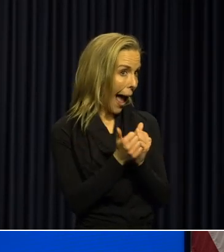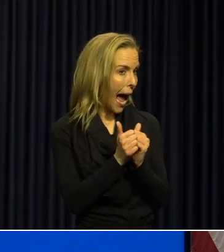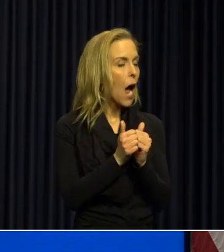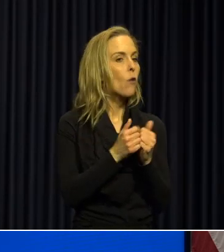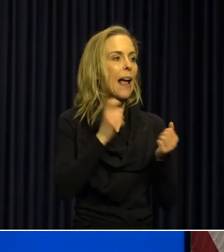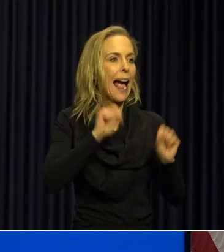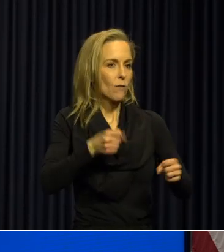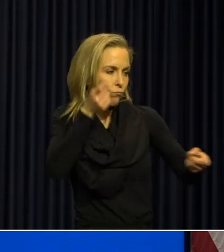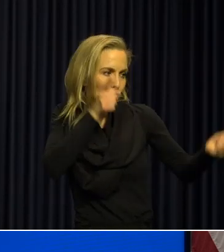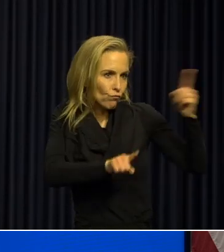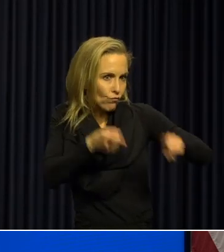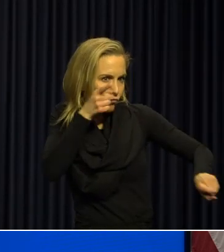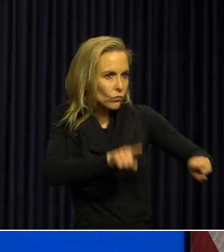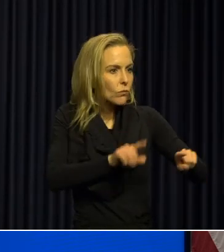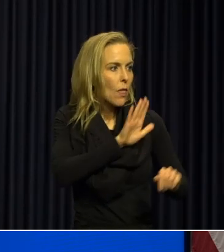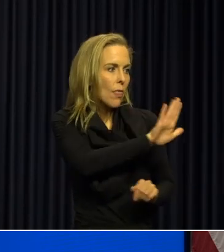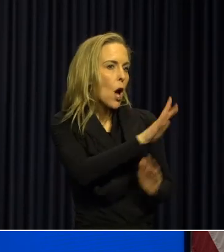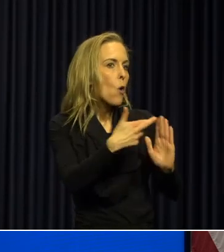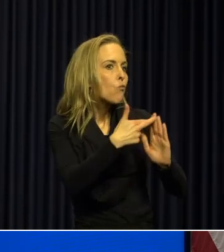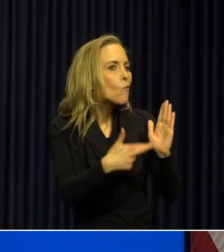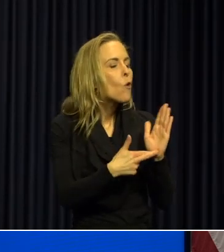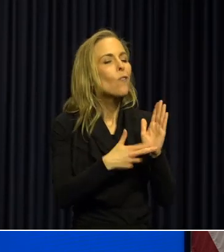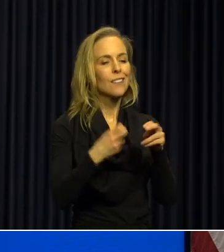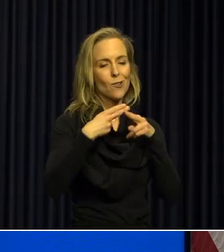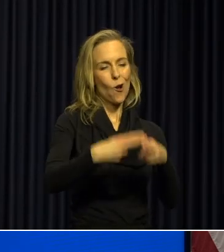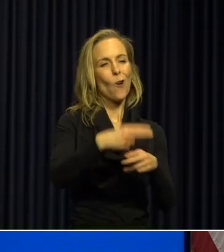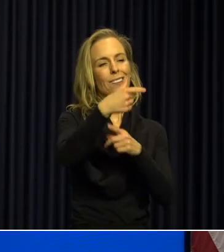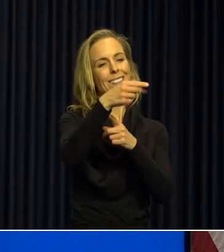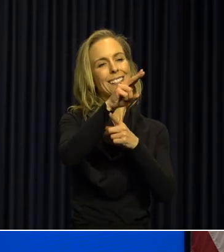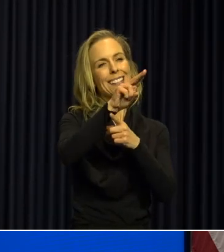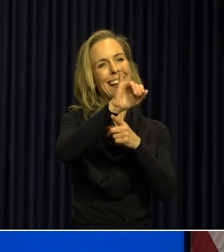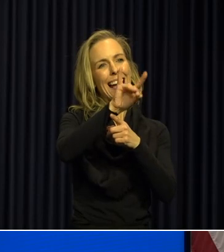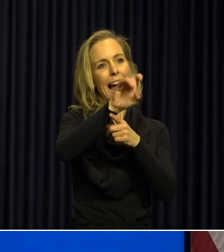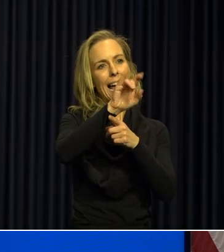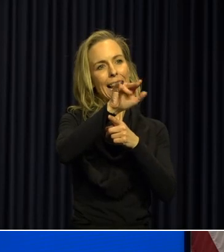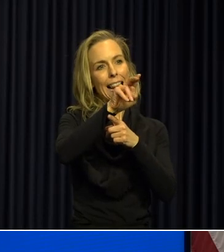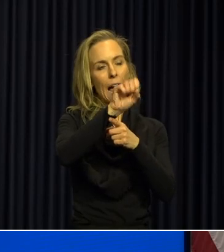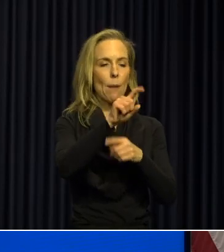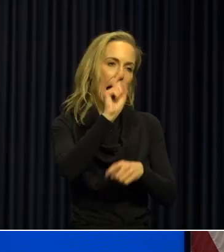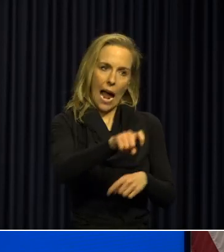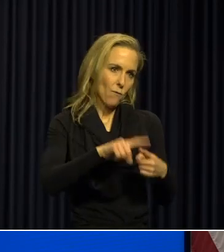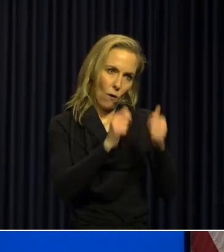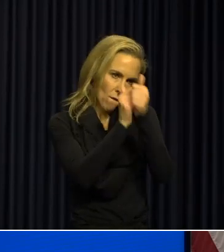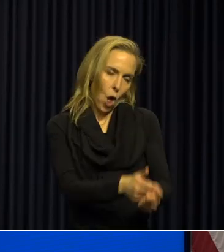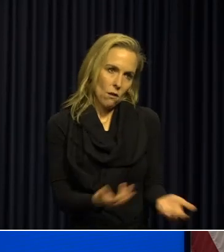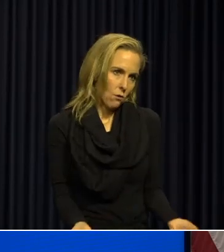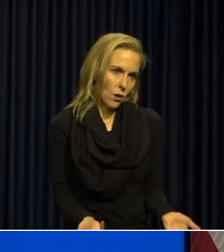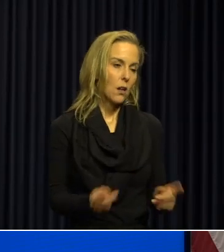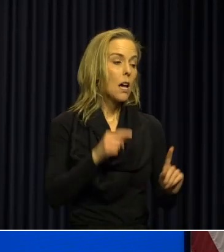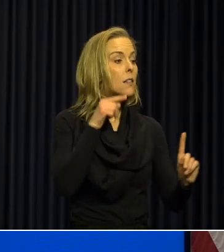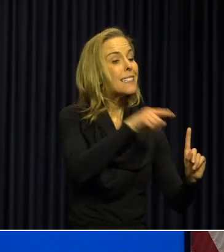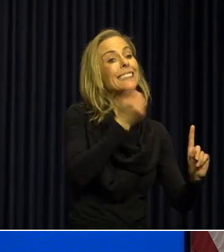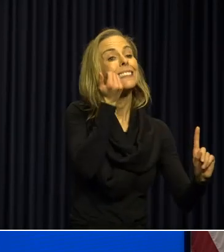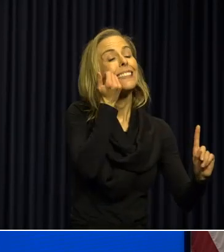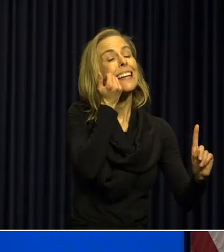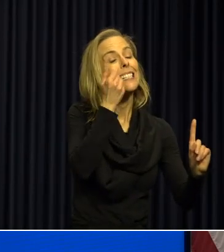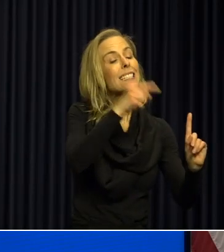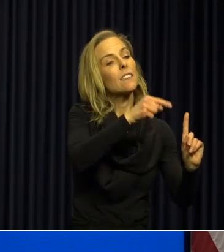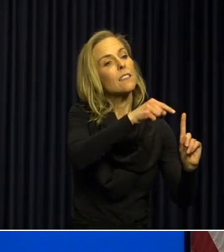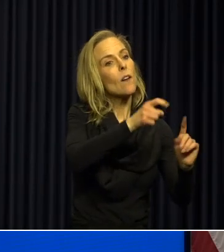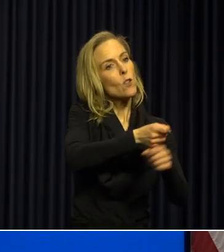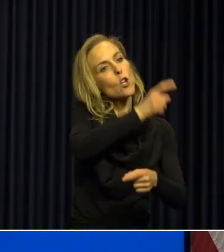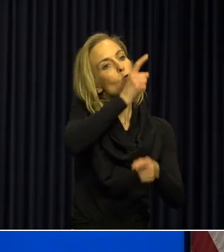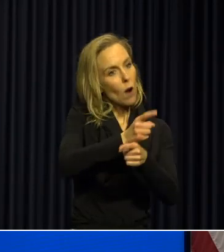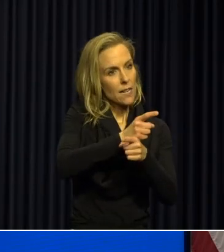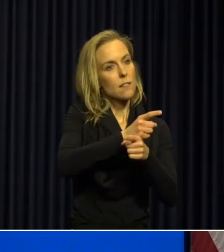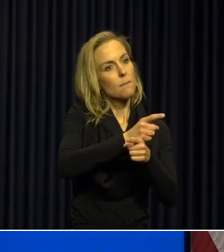agreed upon rules, and we call them guidelines, but you got to meet them. And a dentist's office is, we got to get it